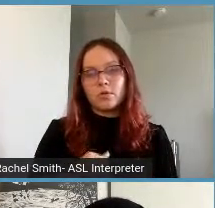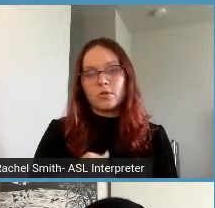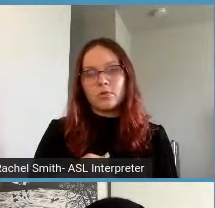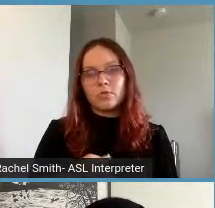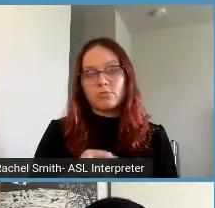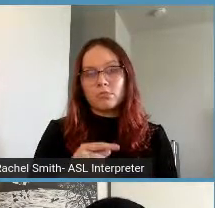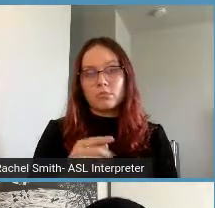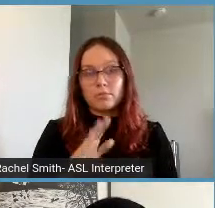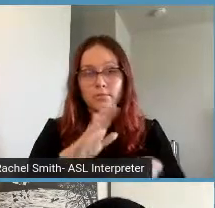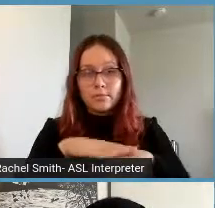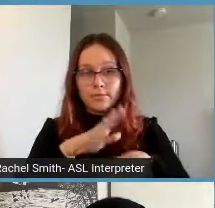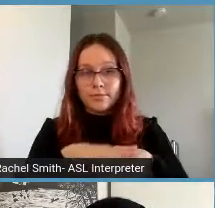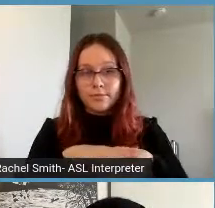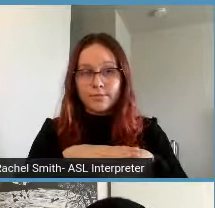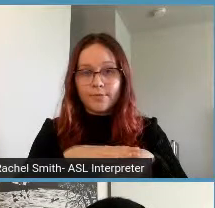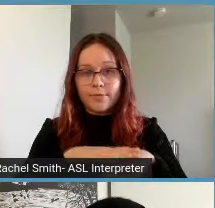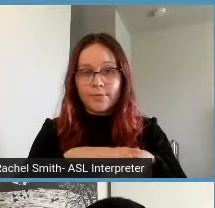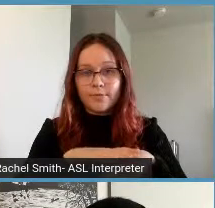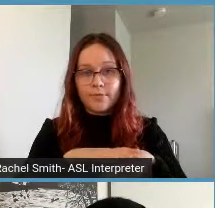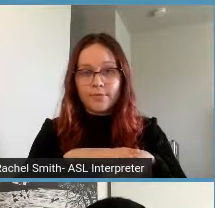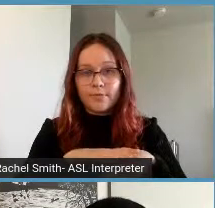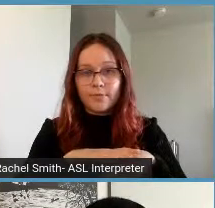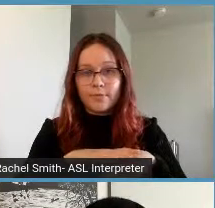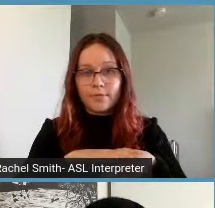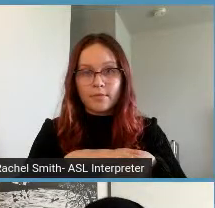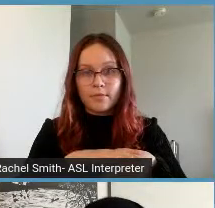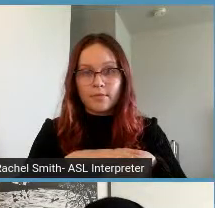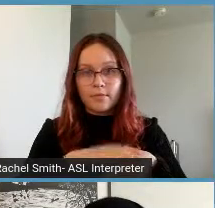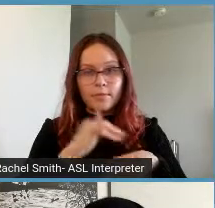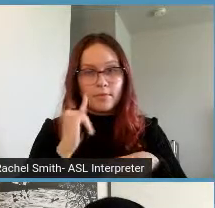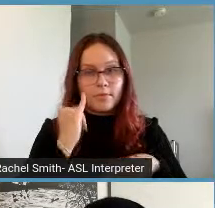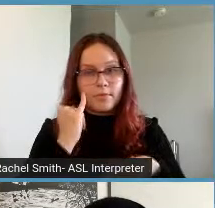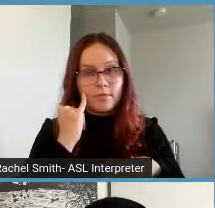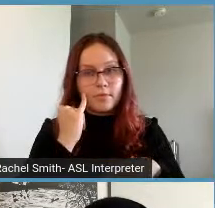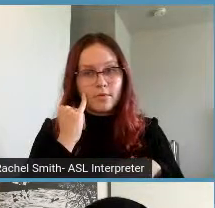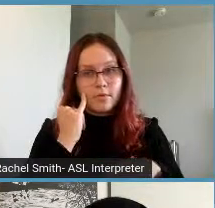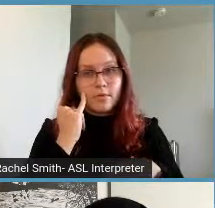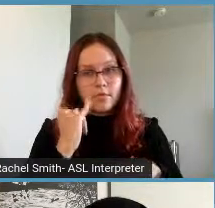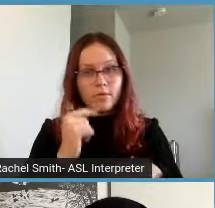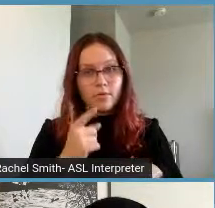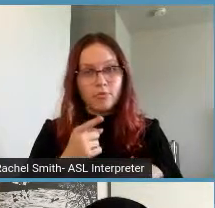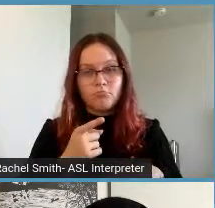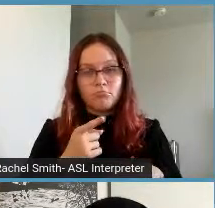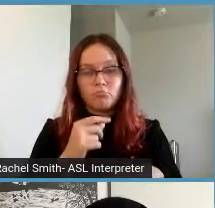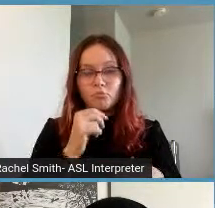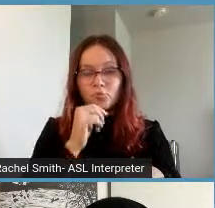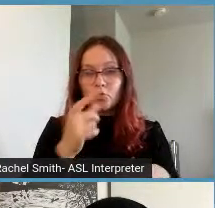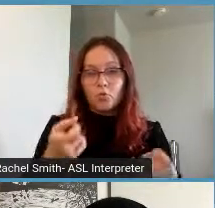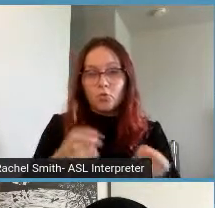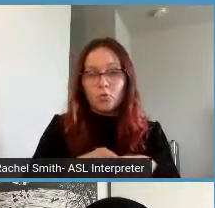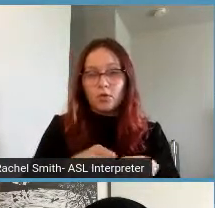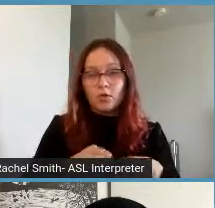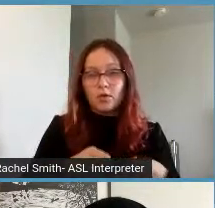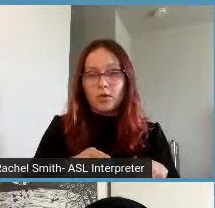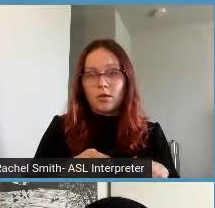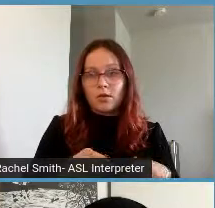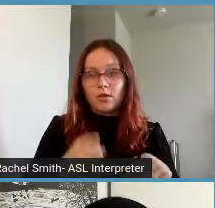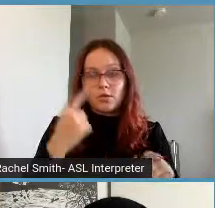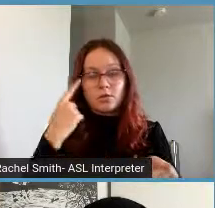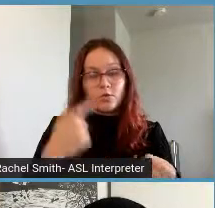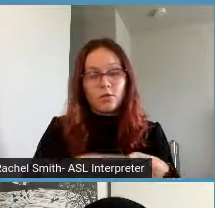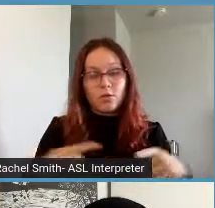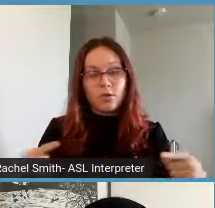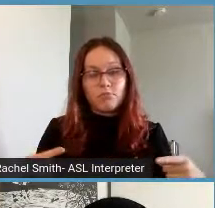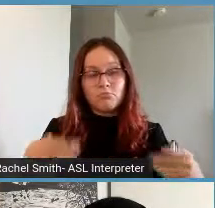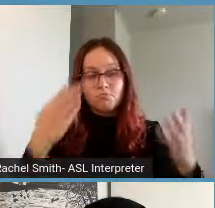Disclaimer. If you disagree with the content, please cover your eyes and ears. You can also turn